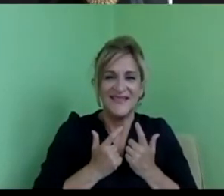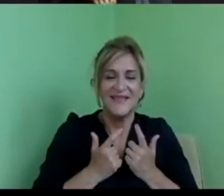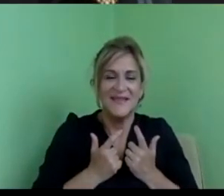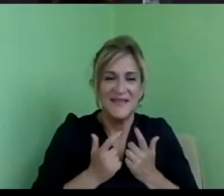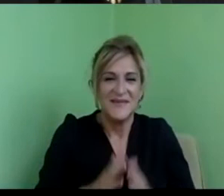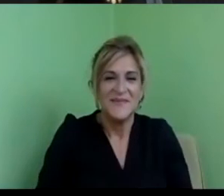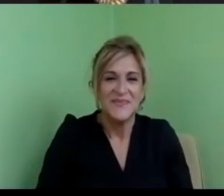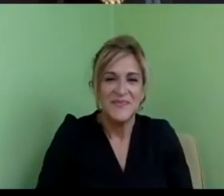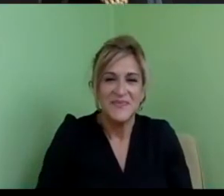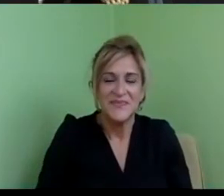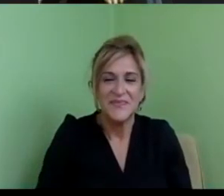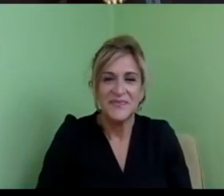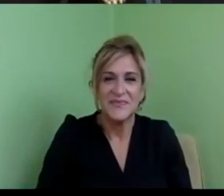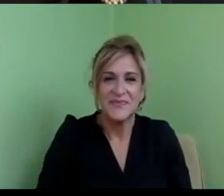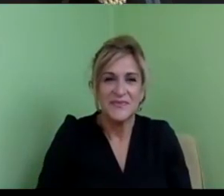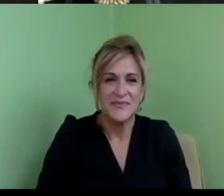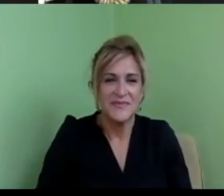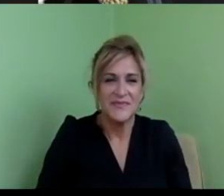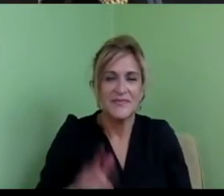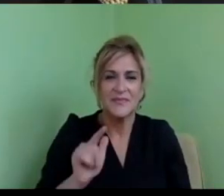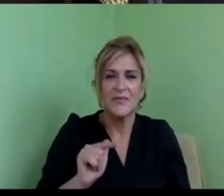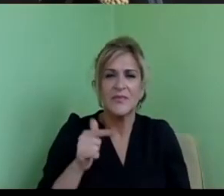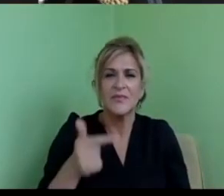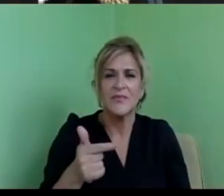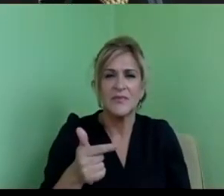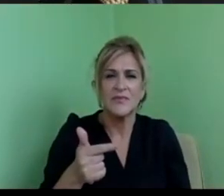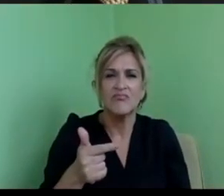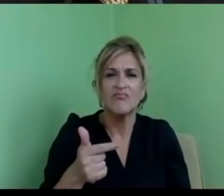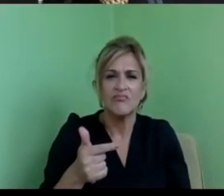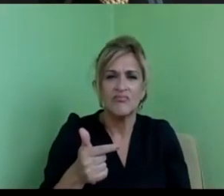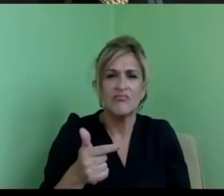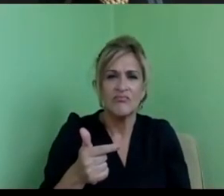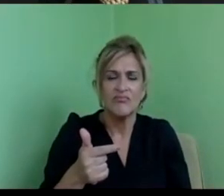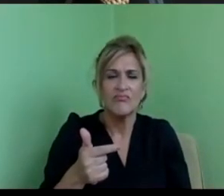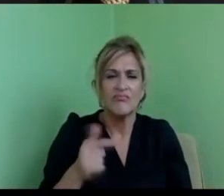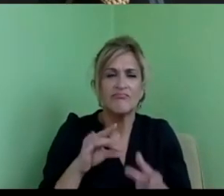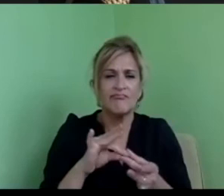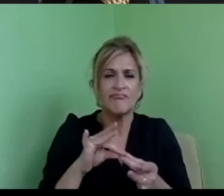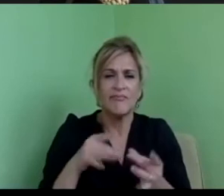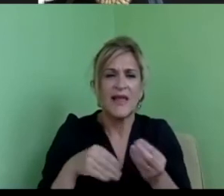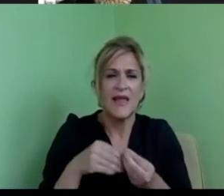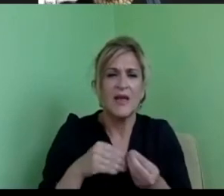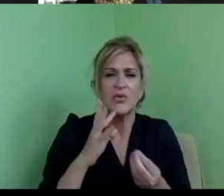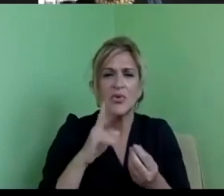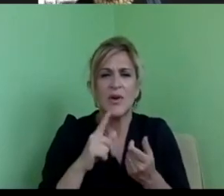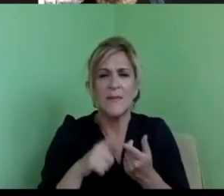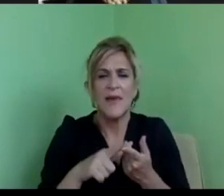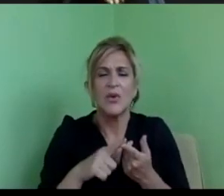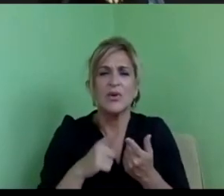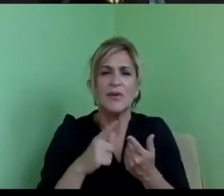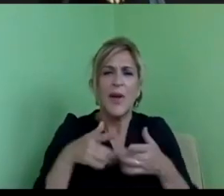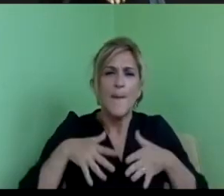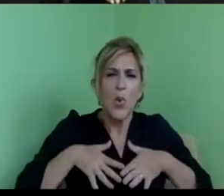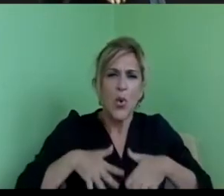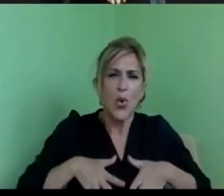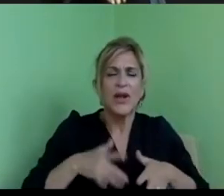and if it's okay i wanted to also add to something about mourning um i was so